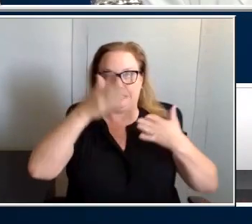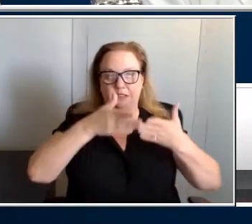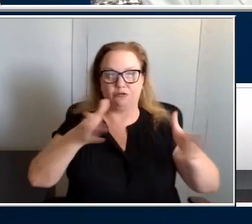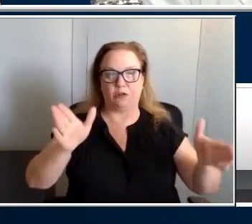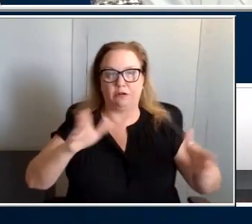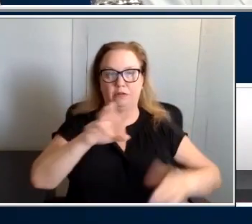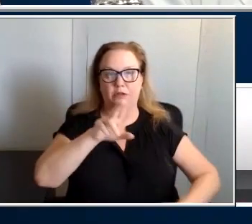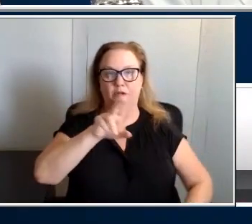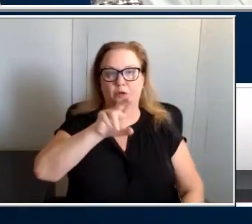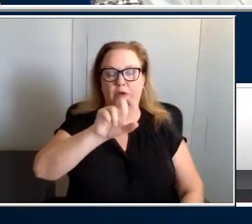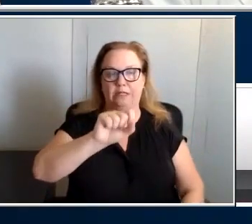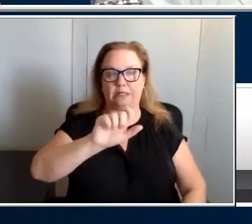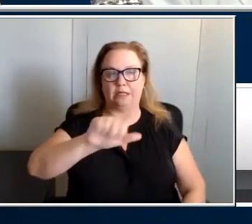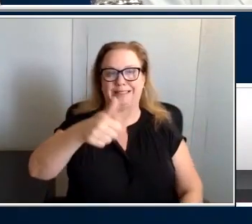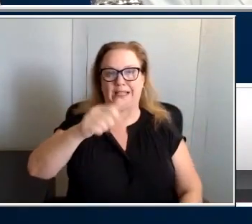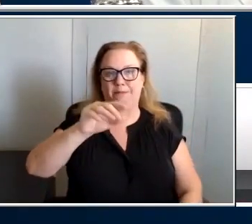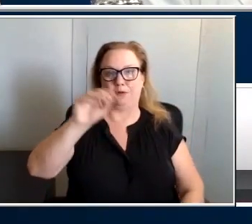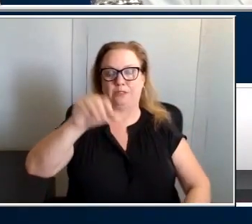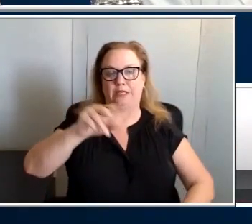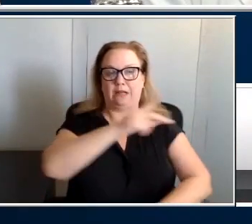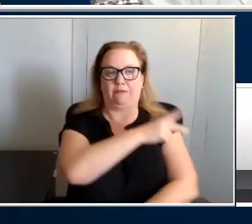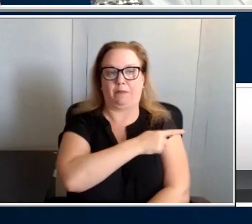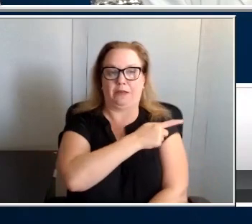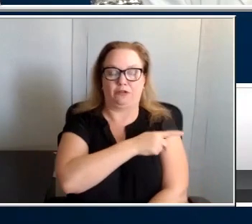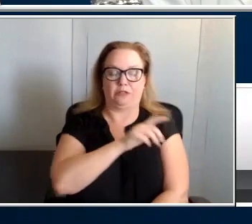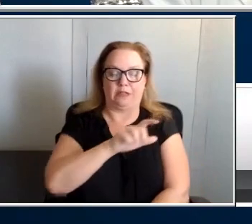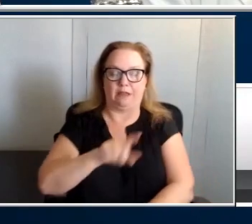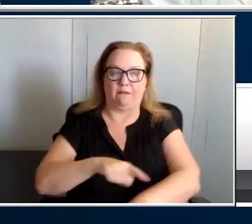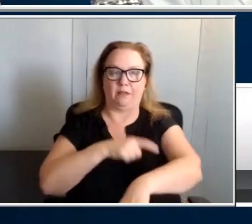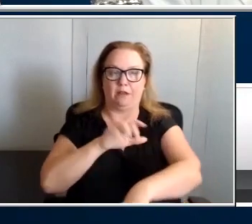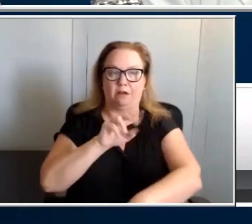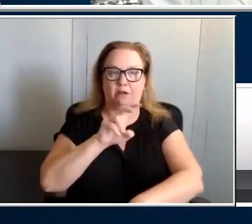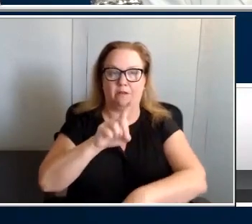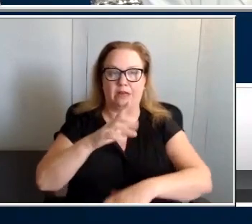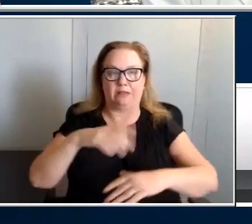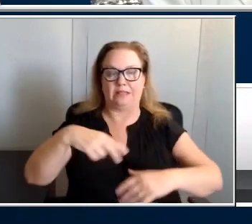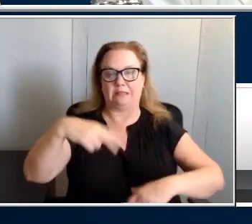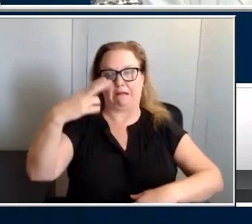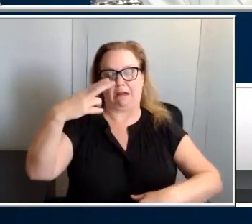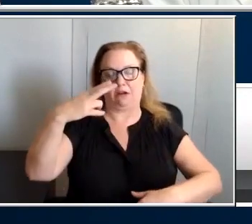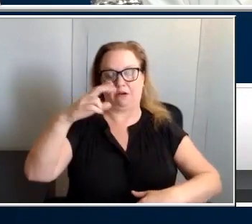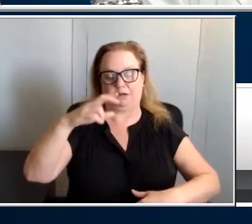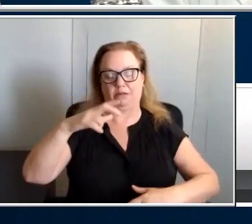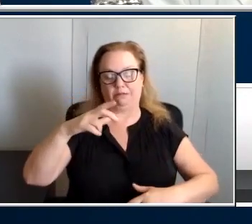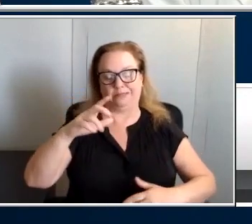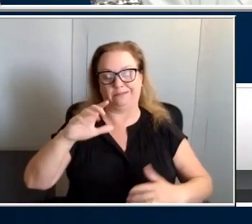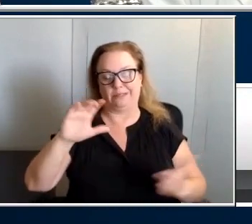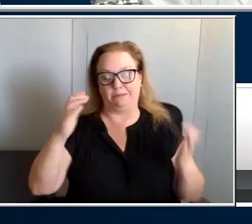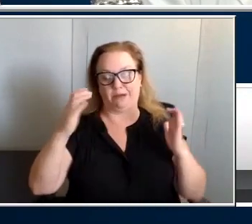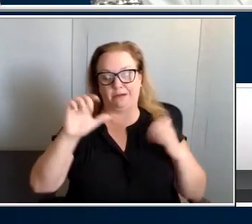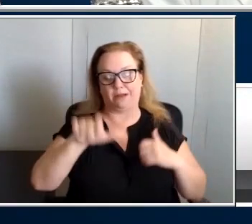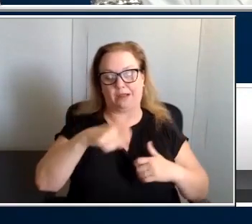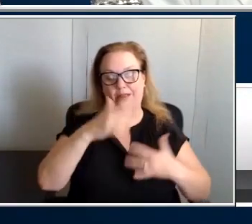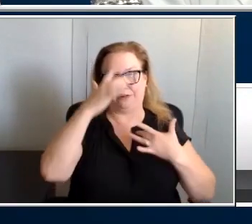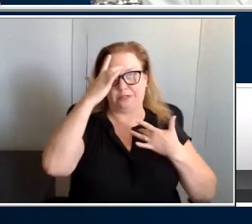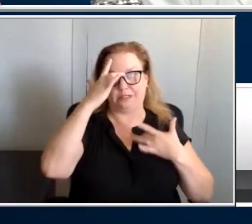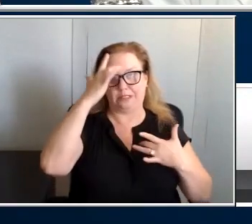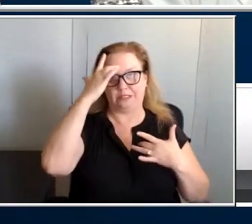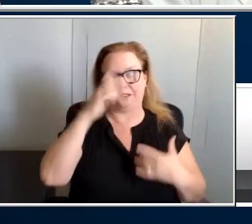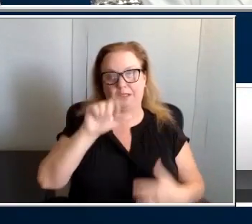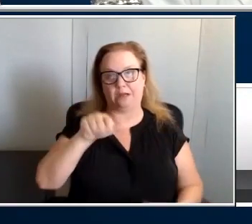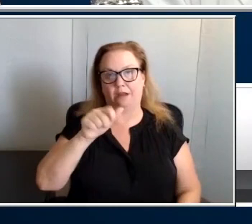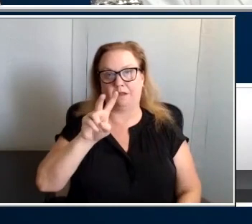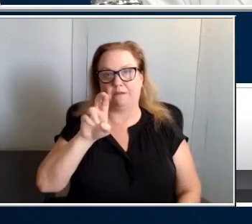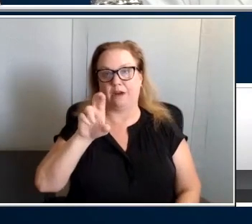up to 10% of patients have long COVID, that is markedly higher than what we see with other diseases and our other viruses. And to